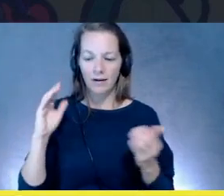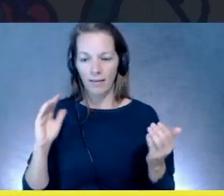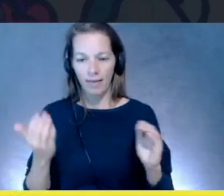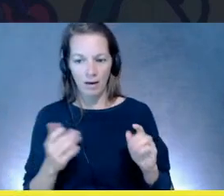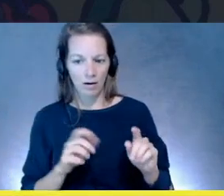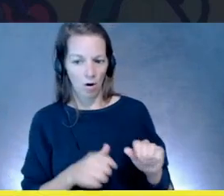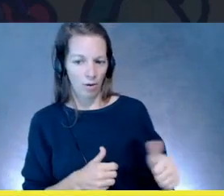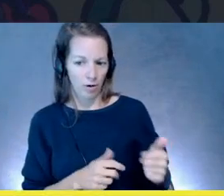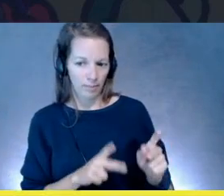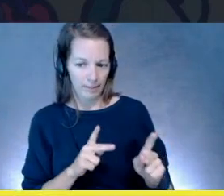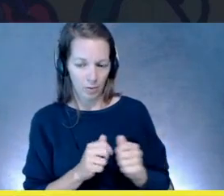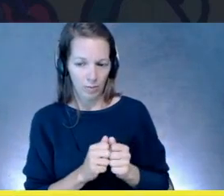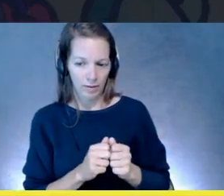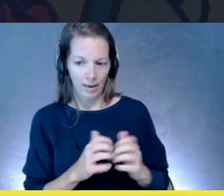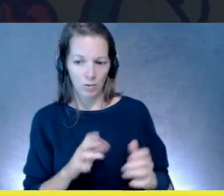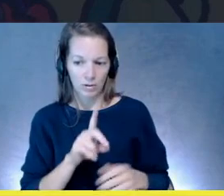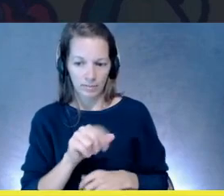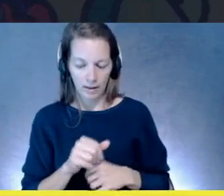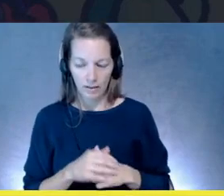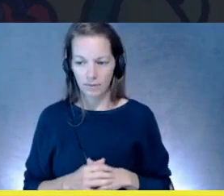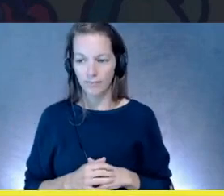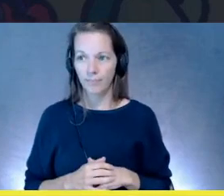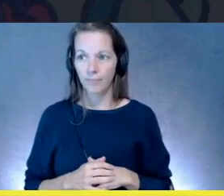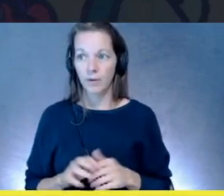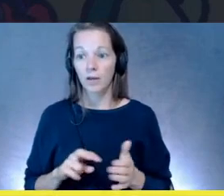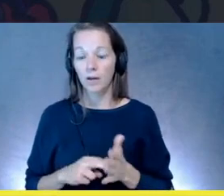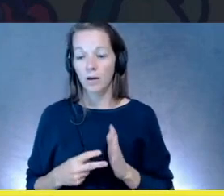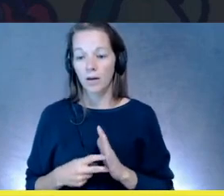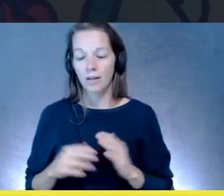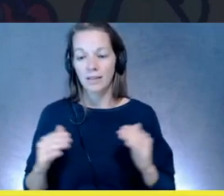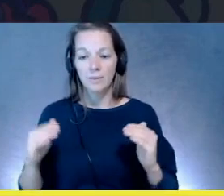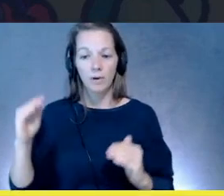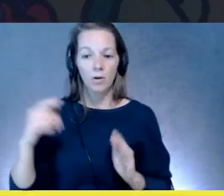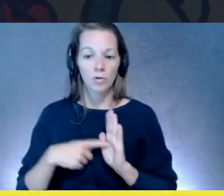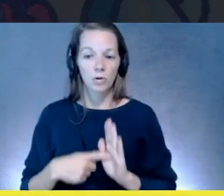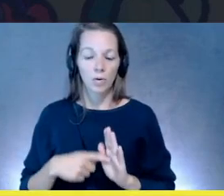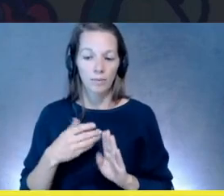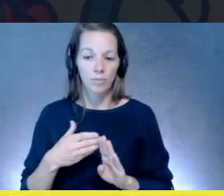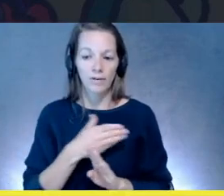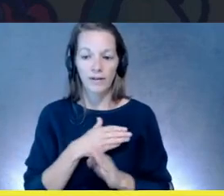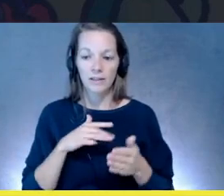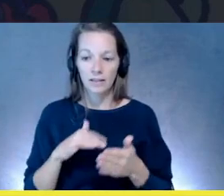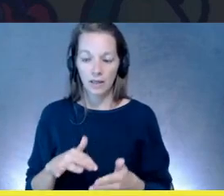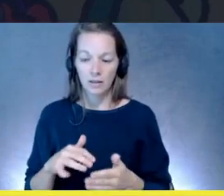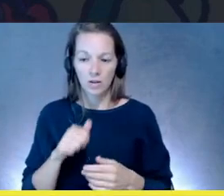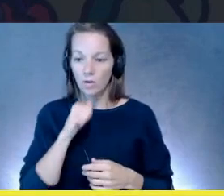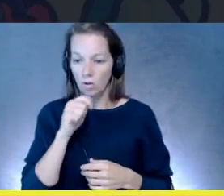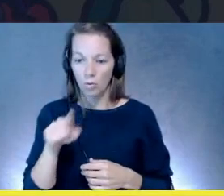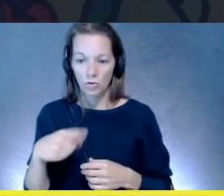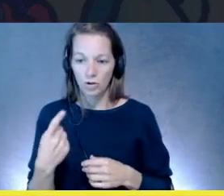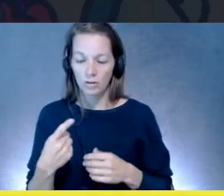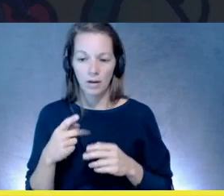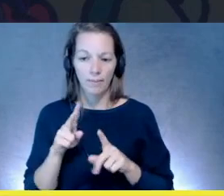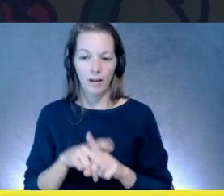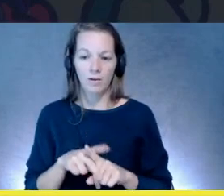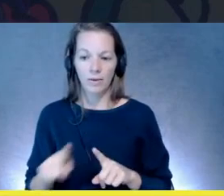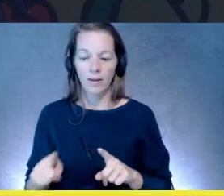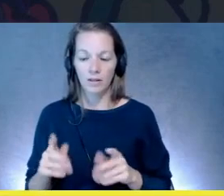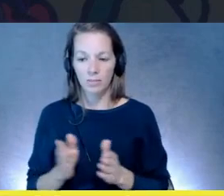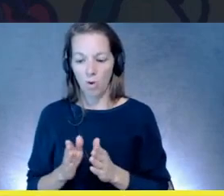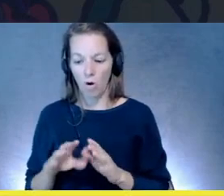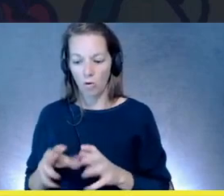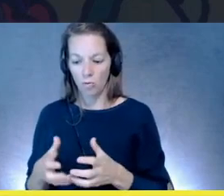without disabilities. In other words, the disparities shown in previous studies don't just apply to that small sliver of the